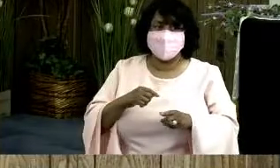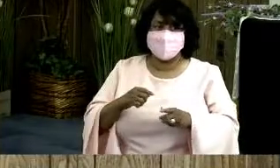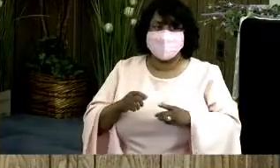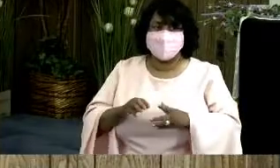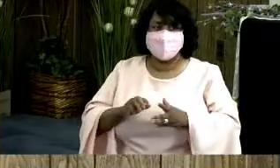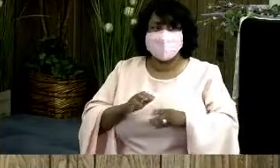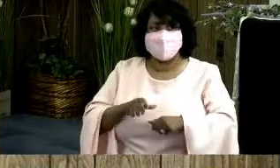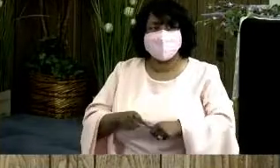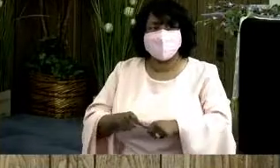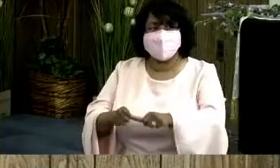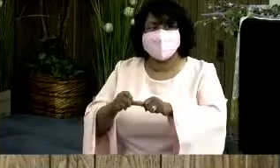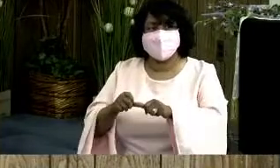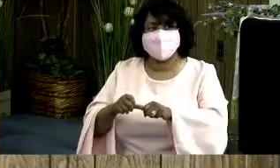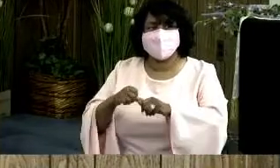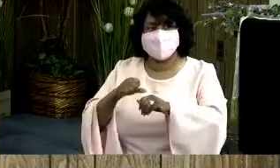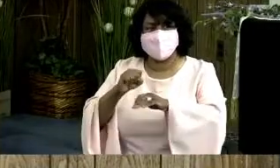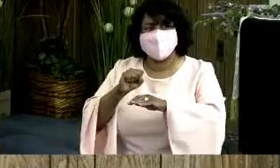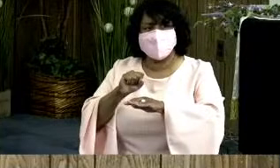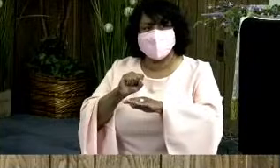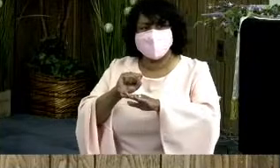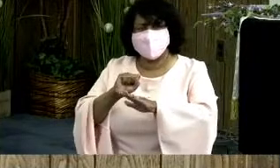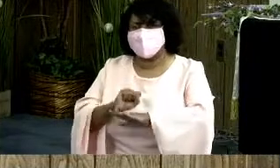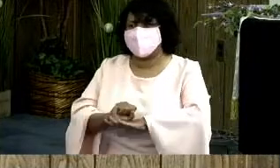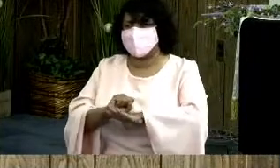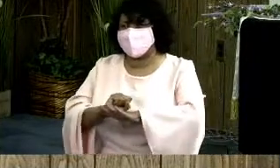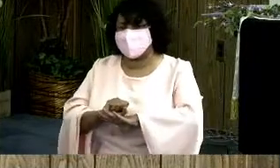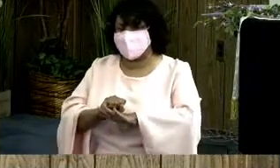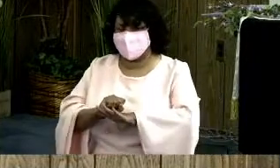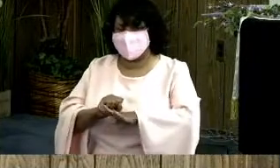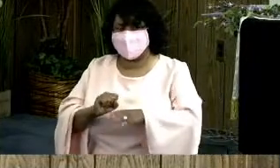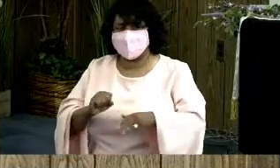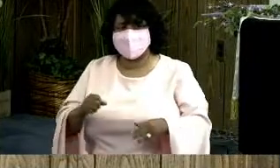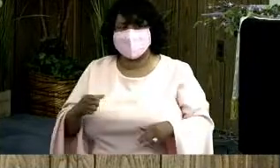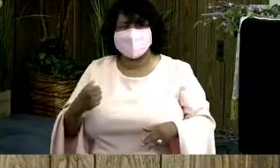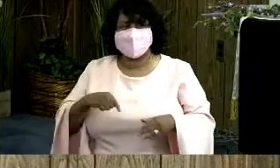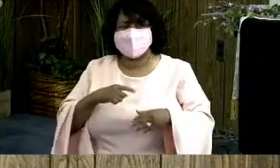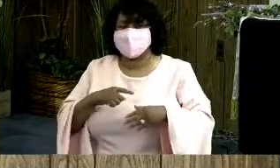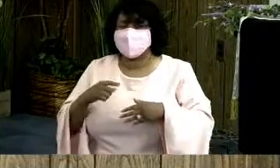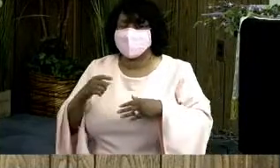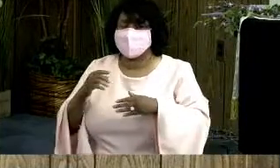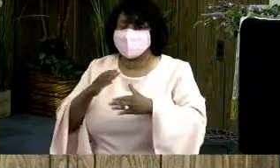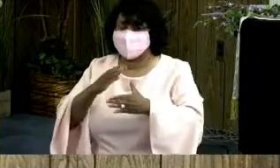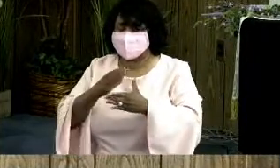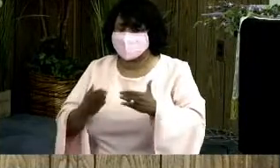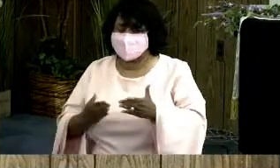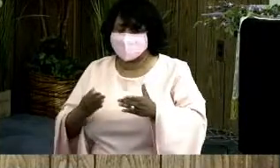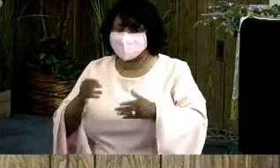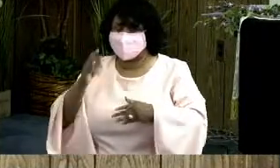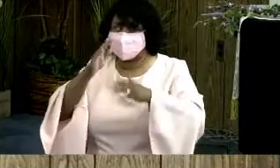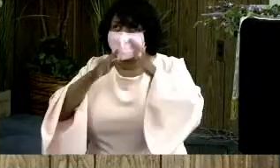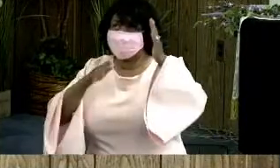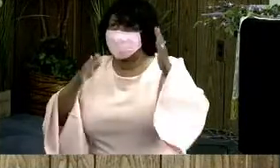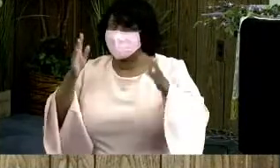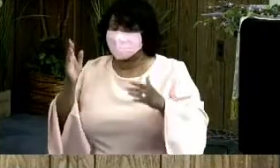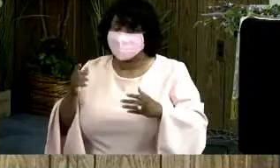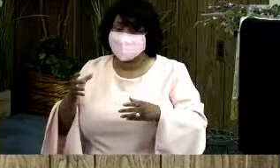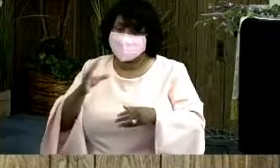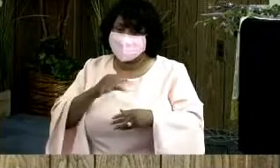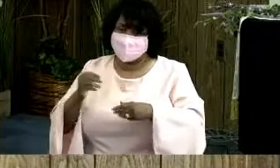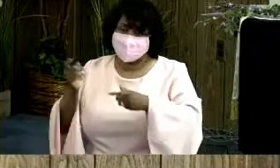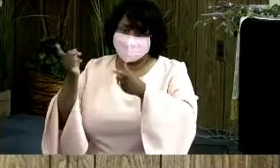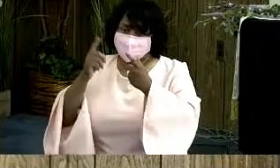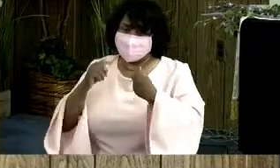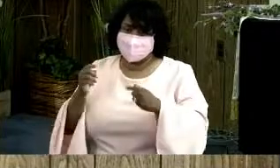Father. And then when your Son parts the sky and he comes to get us, we will be caught up in the air to meet